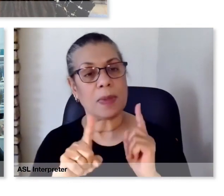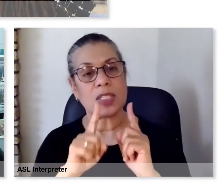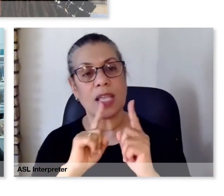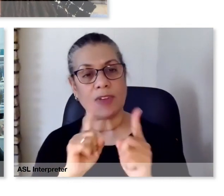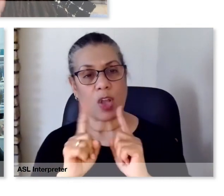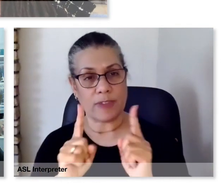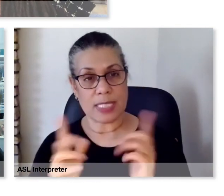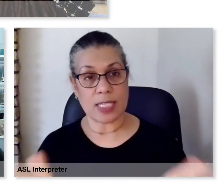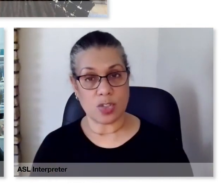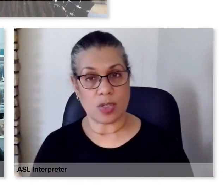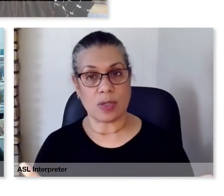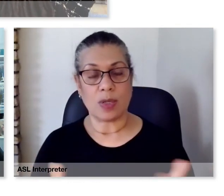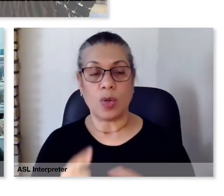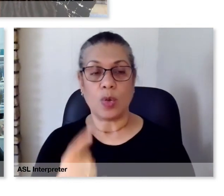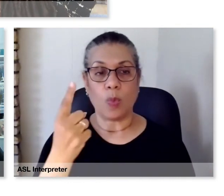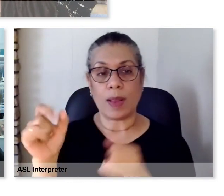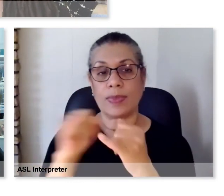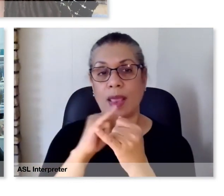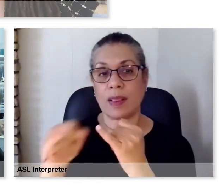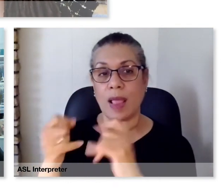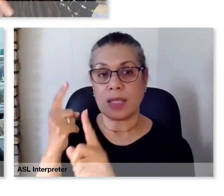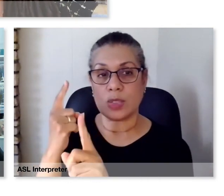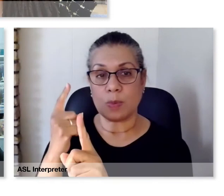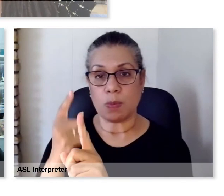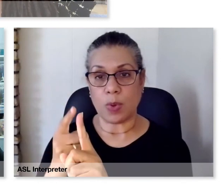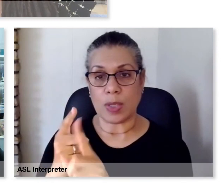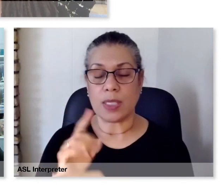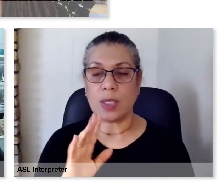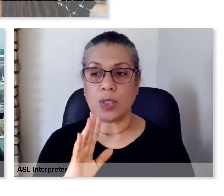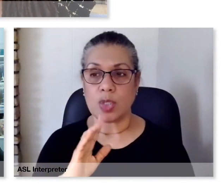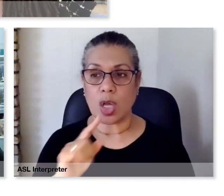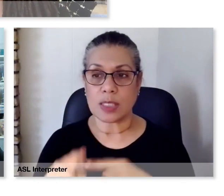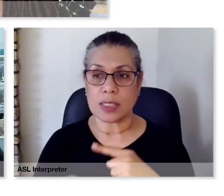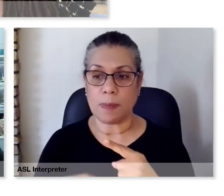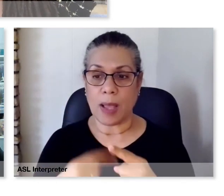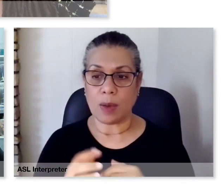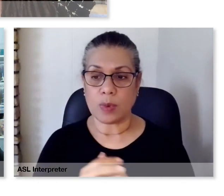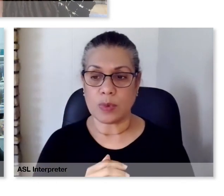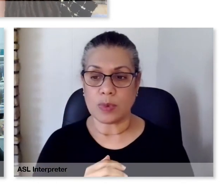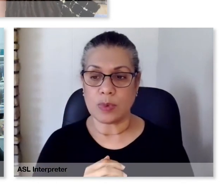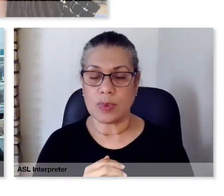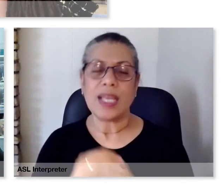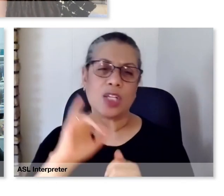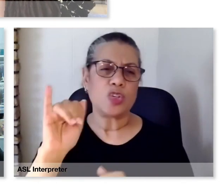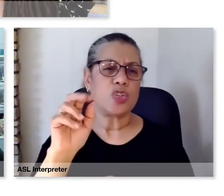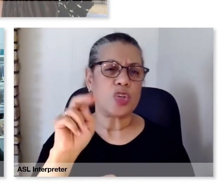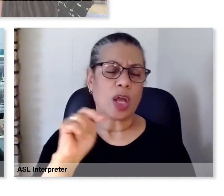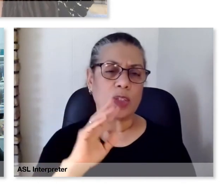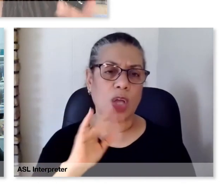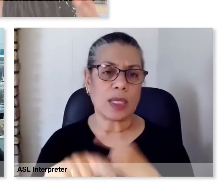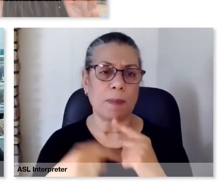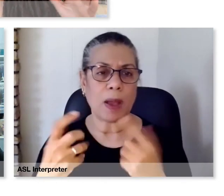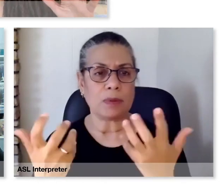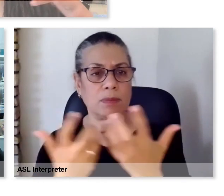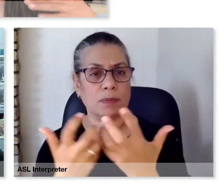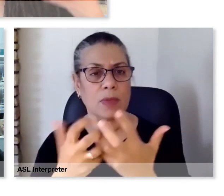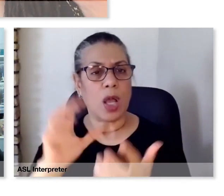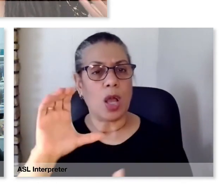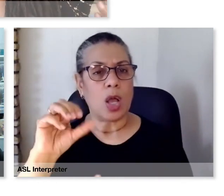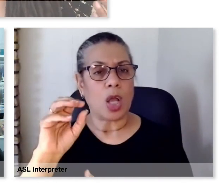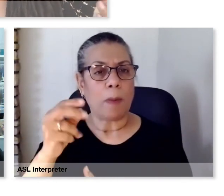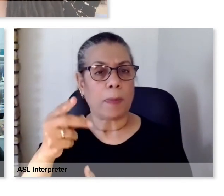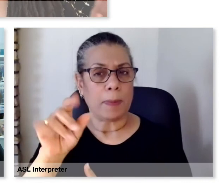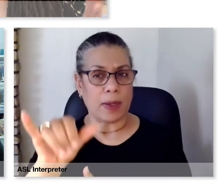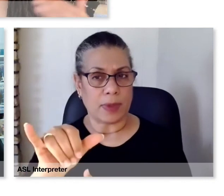One is on your last point, Fox, about the and also John's point about the complementarity. I want us to